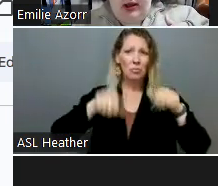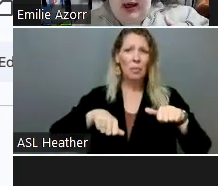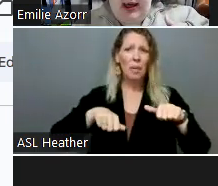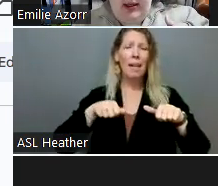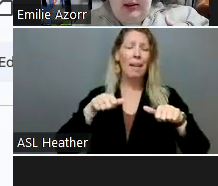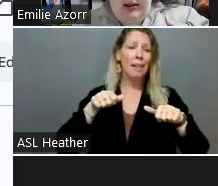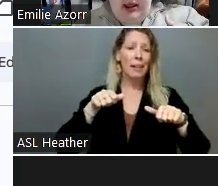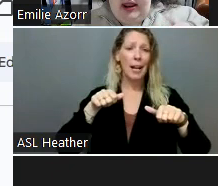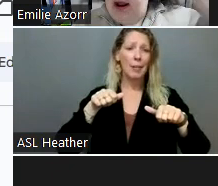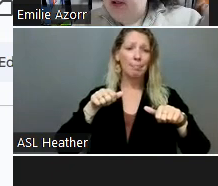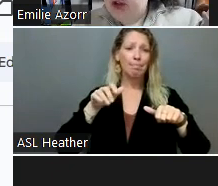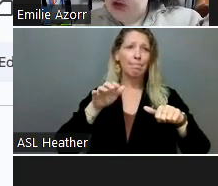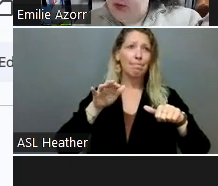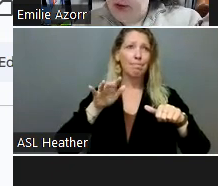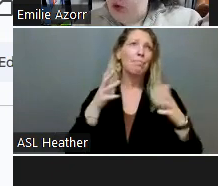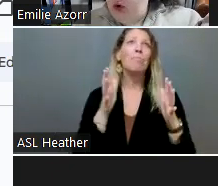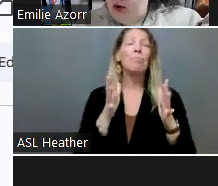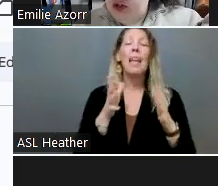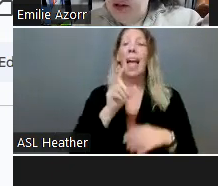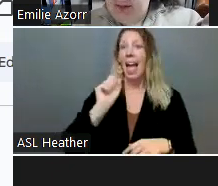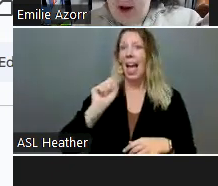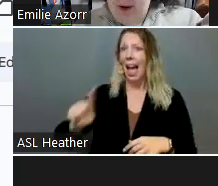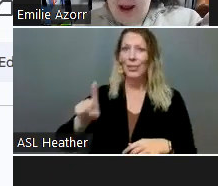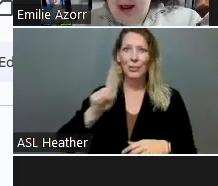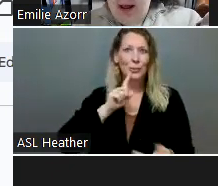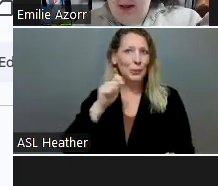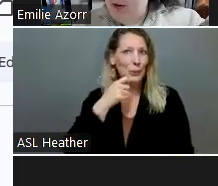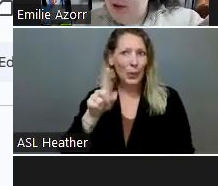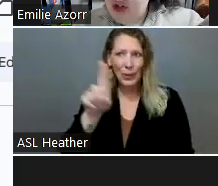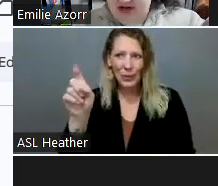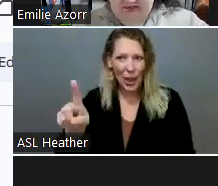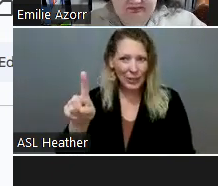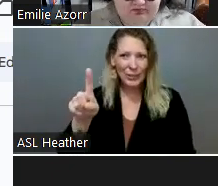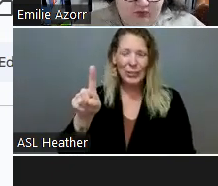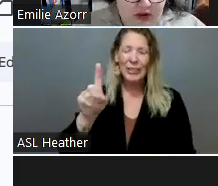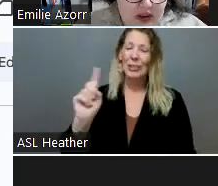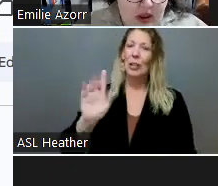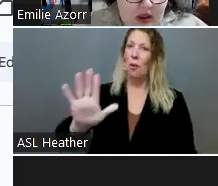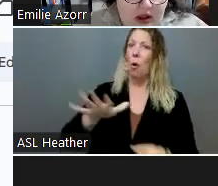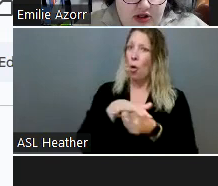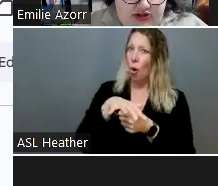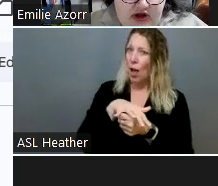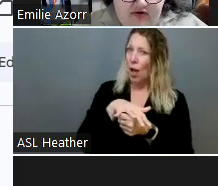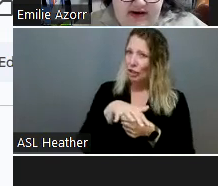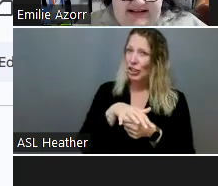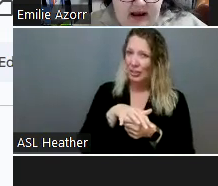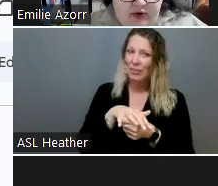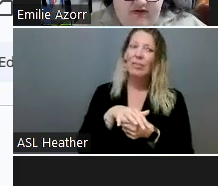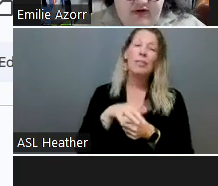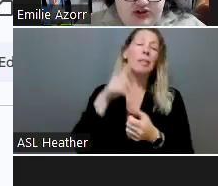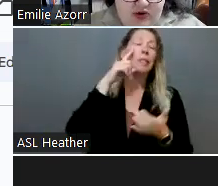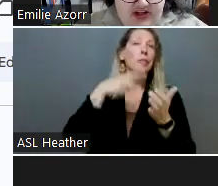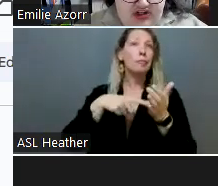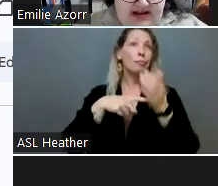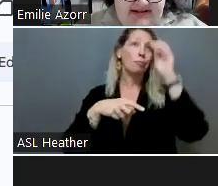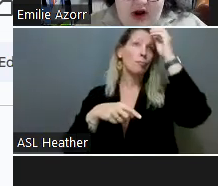to, it asks you really cool questions about the location. So for example,